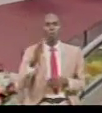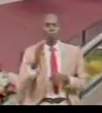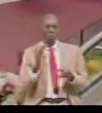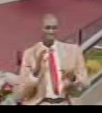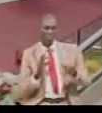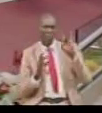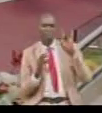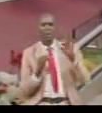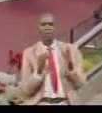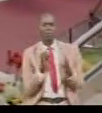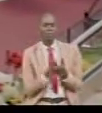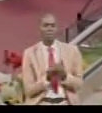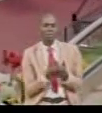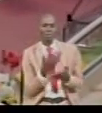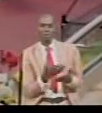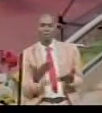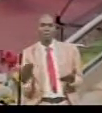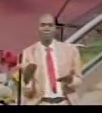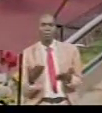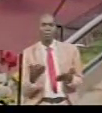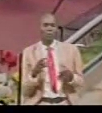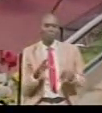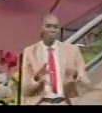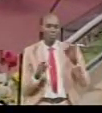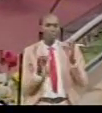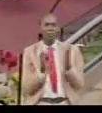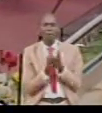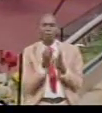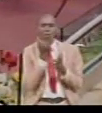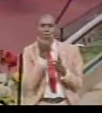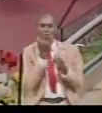identify those ideas,